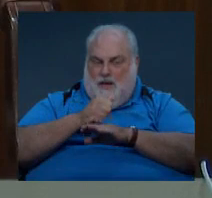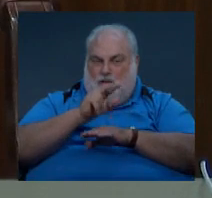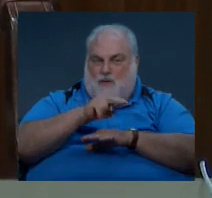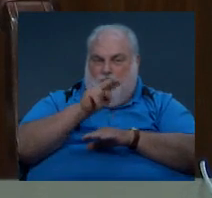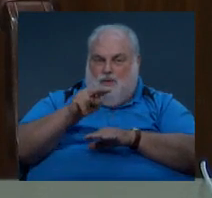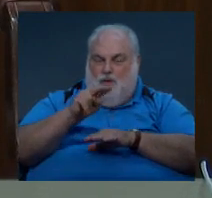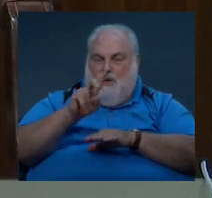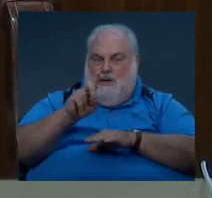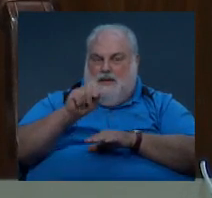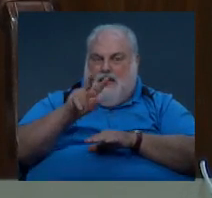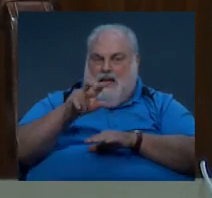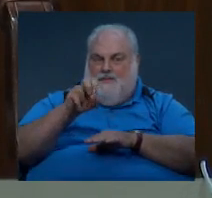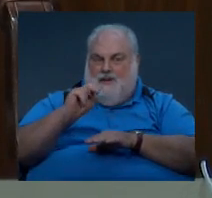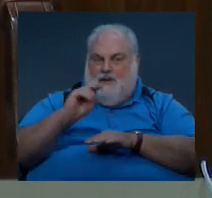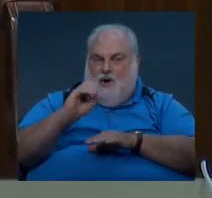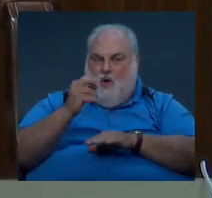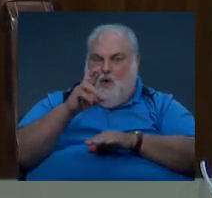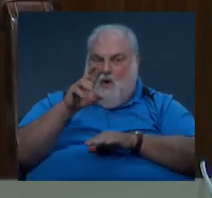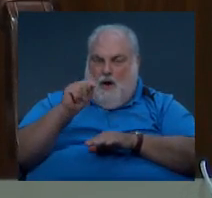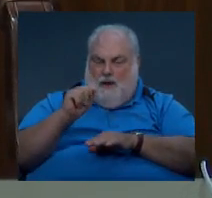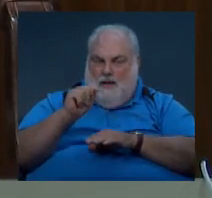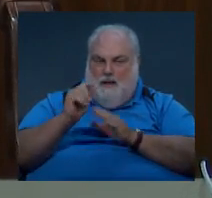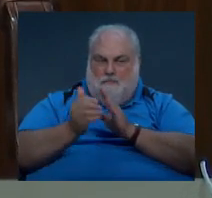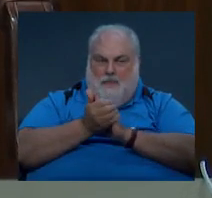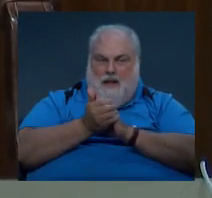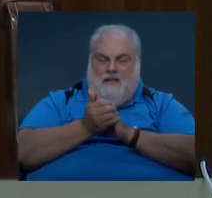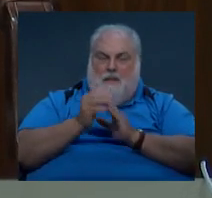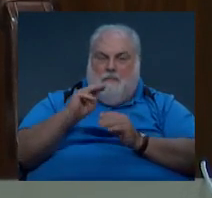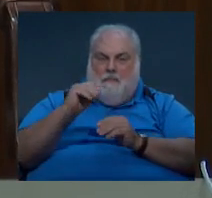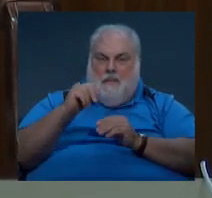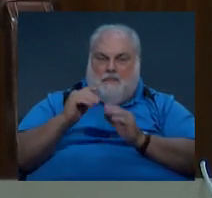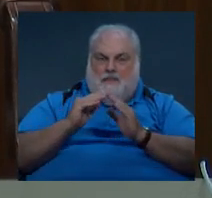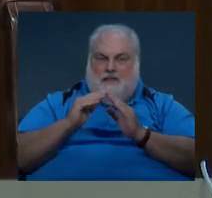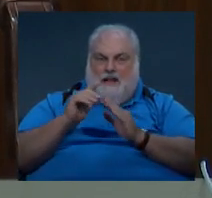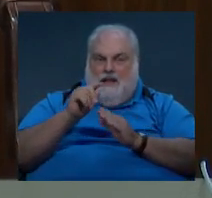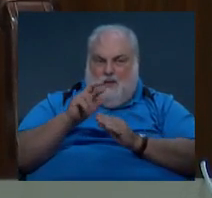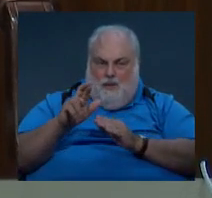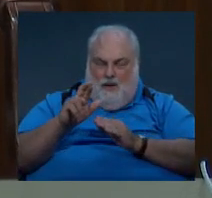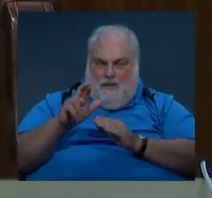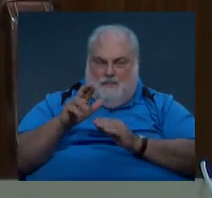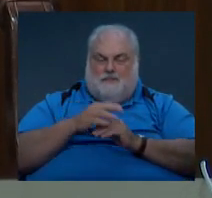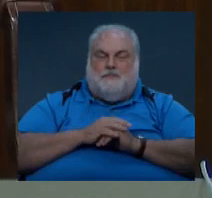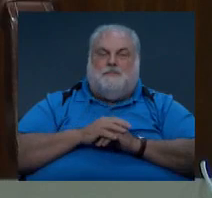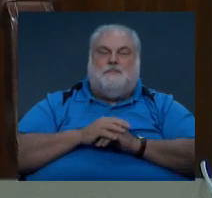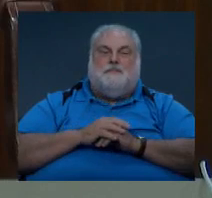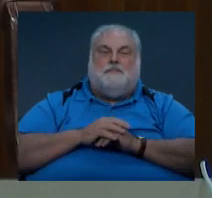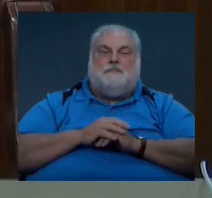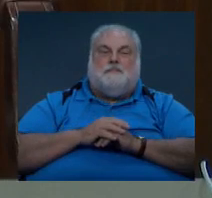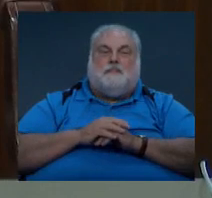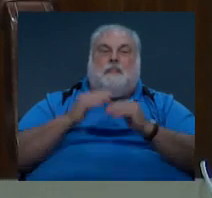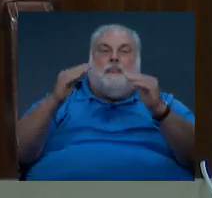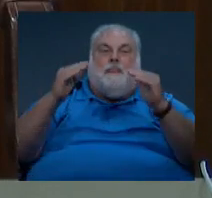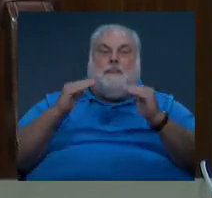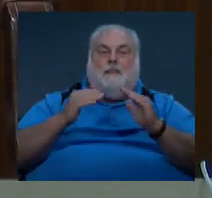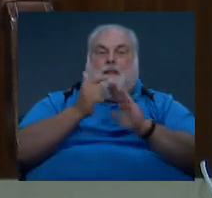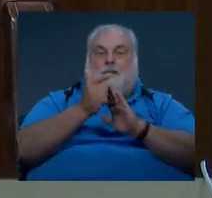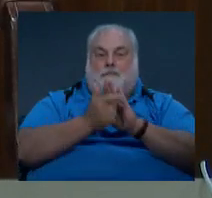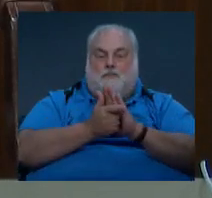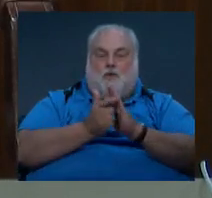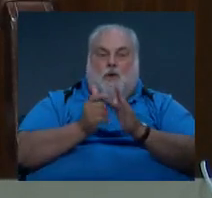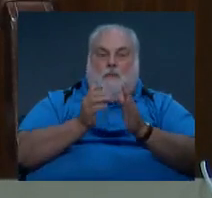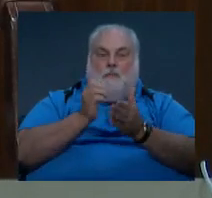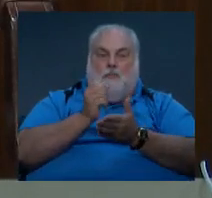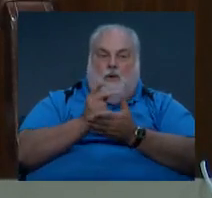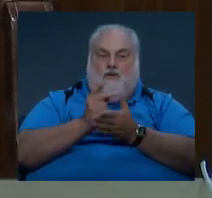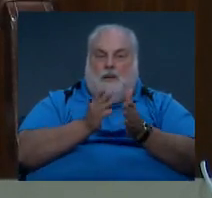22 Davenport, Little Rock, Arkansas, amending the official zoning map of the city of Little Rock, Arkansas, and for the purposes, an ordinance to approve a plan